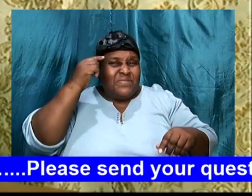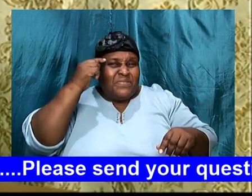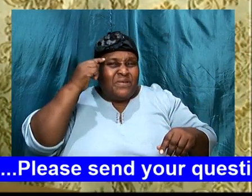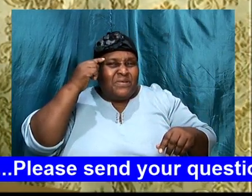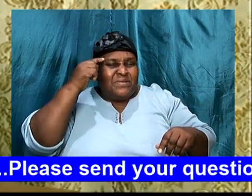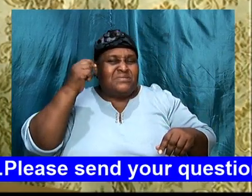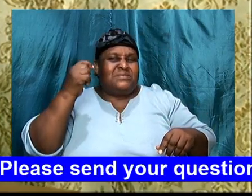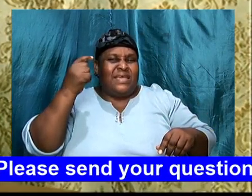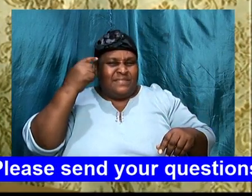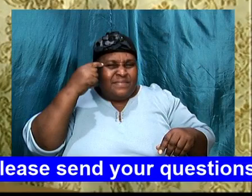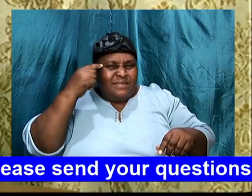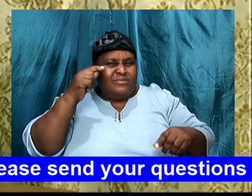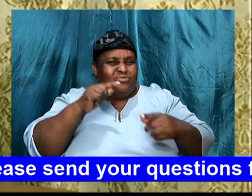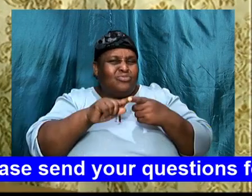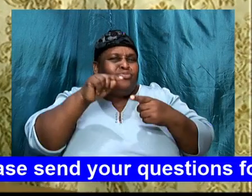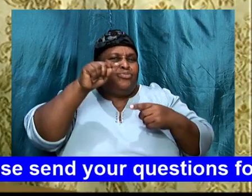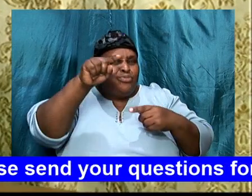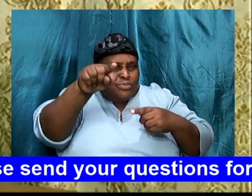towards you.